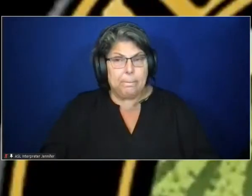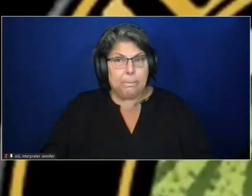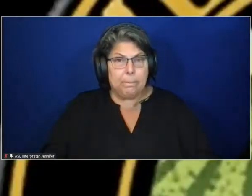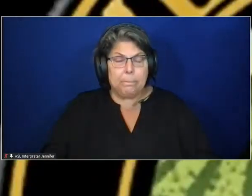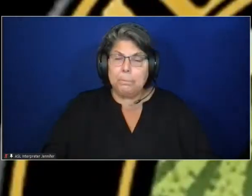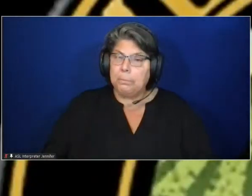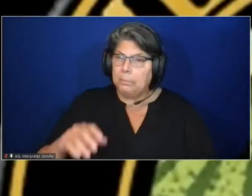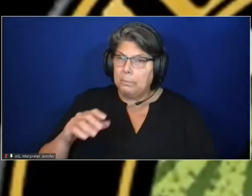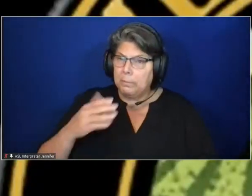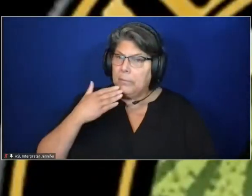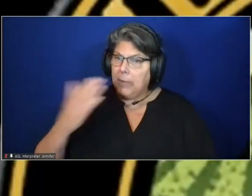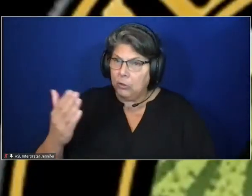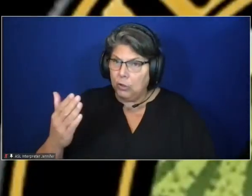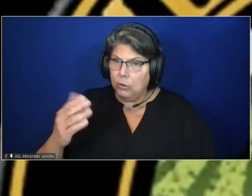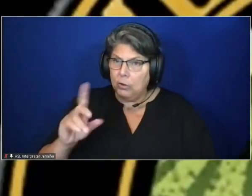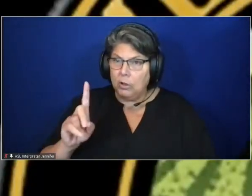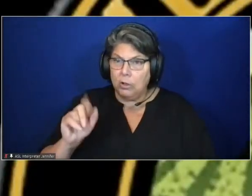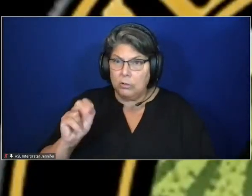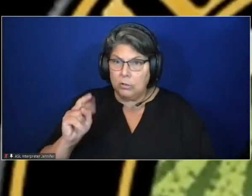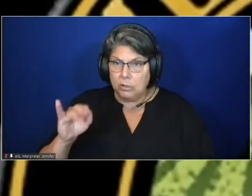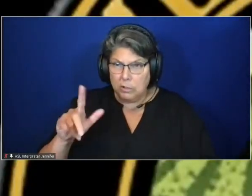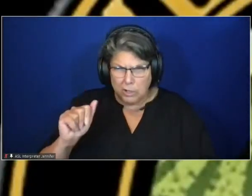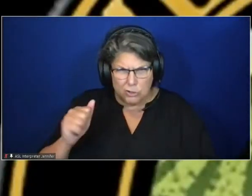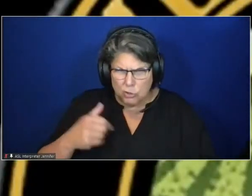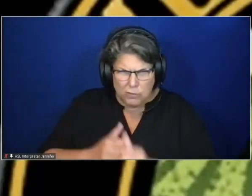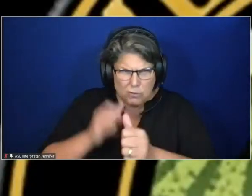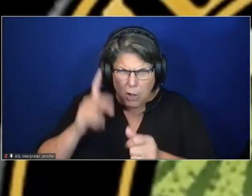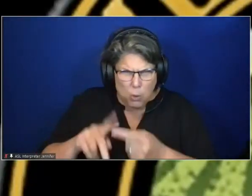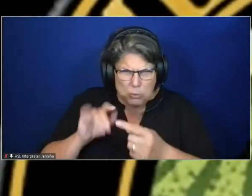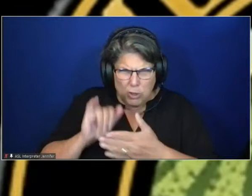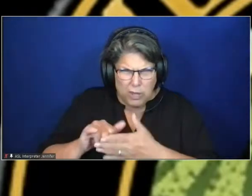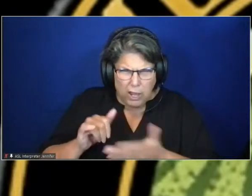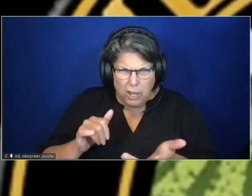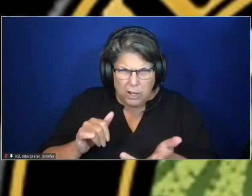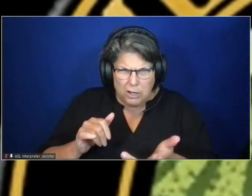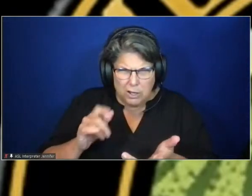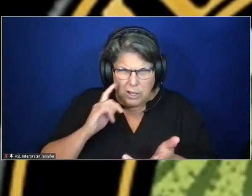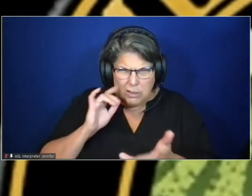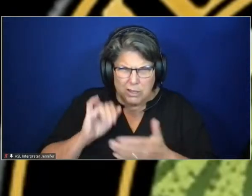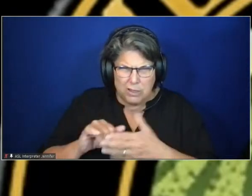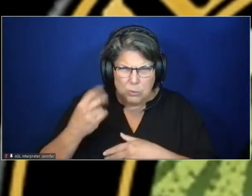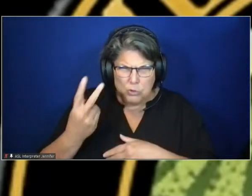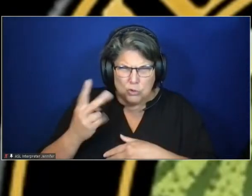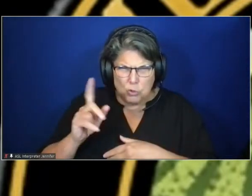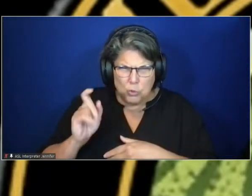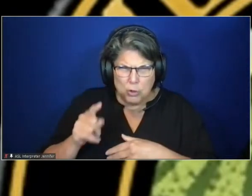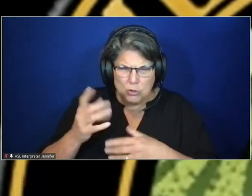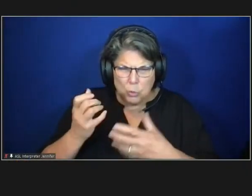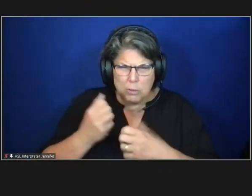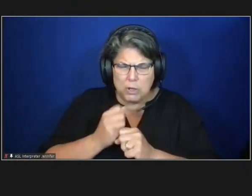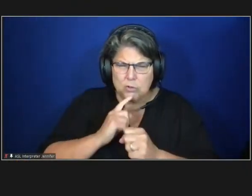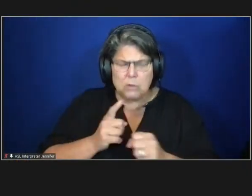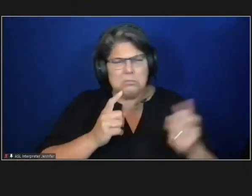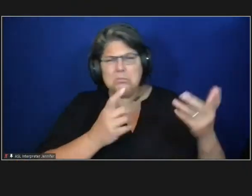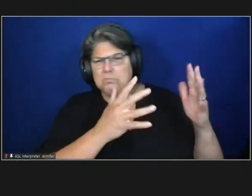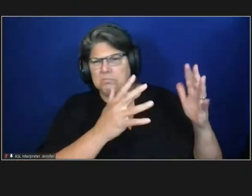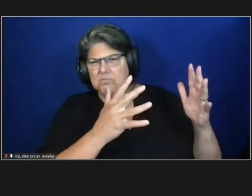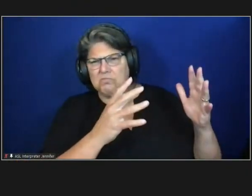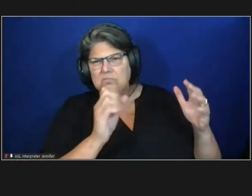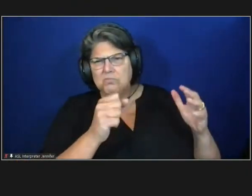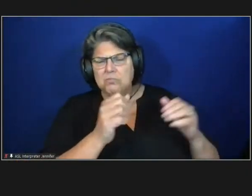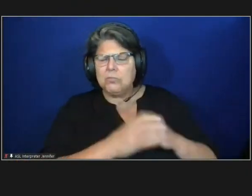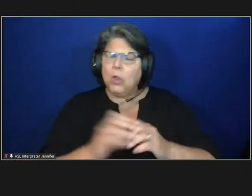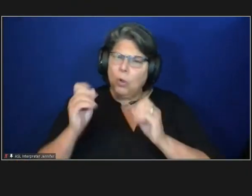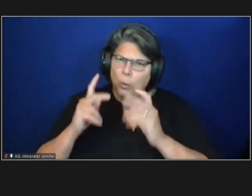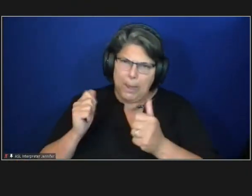Thank you. Danilo, did you have a follow-up? I think that was 2 questions, but I just wanted to make sure. I think it was. Okay,